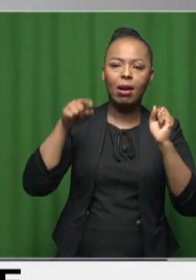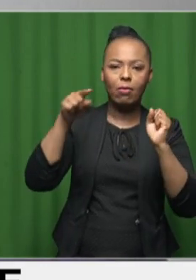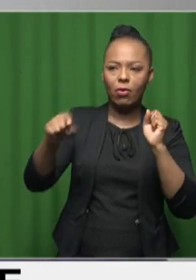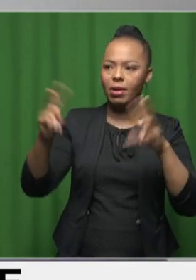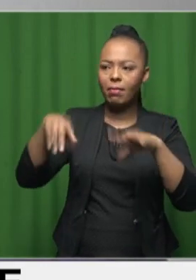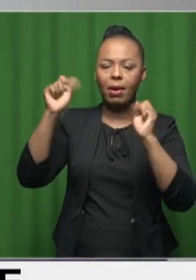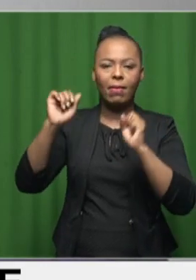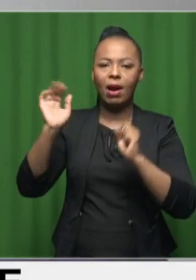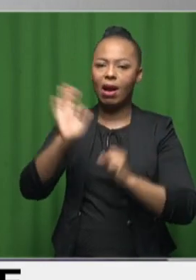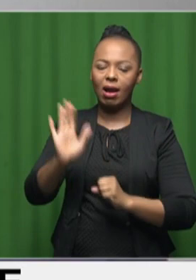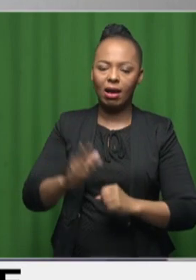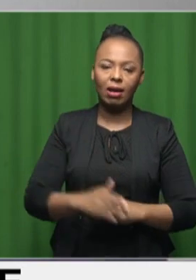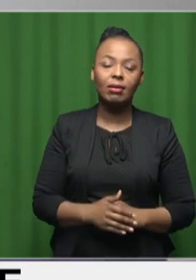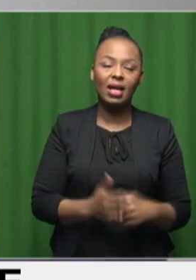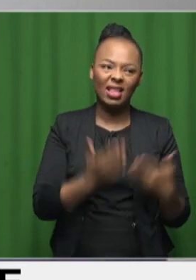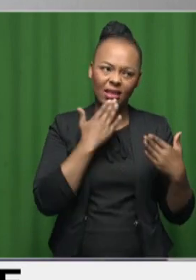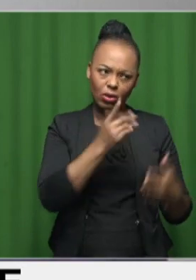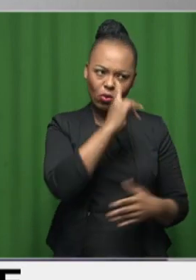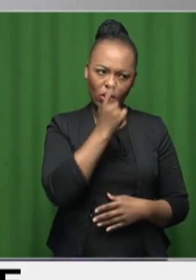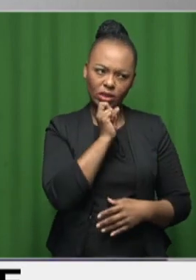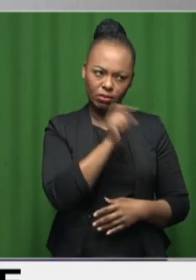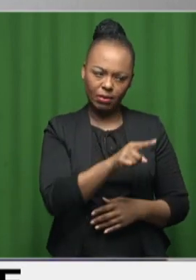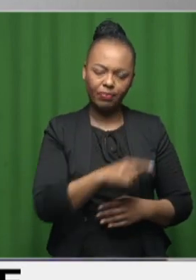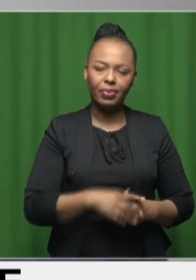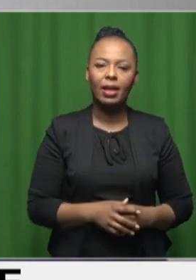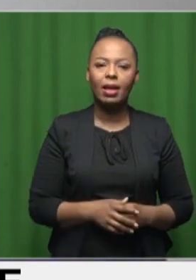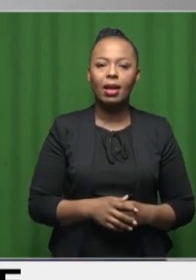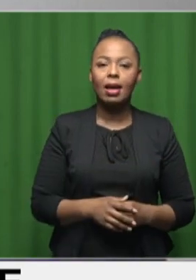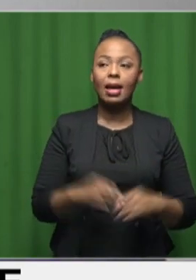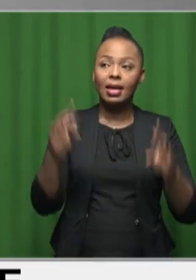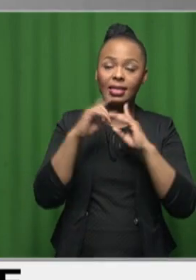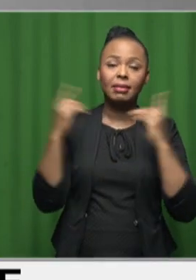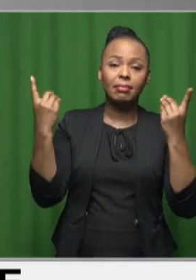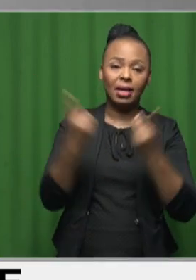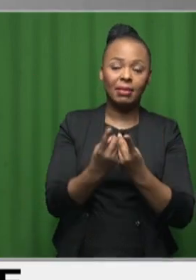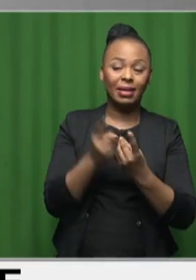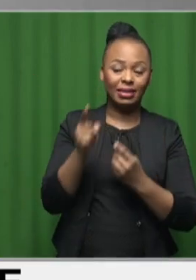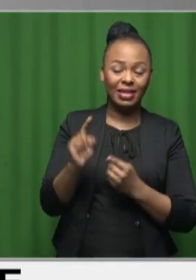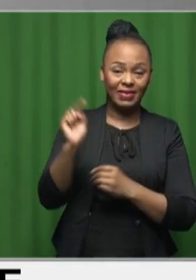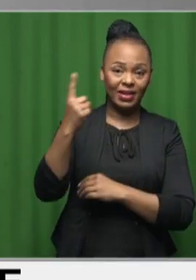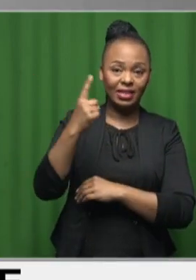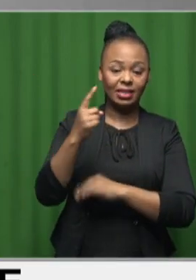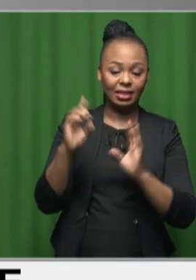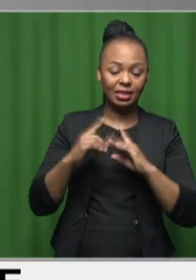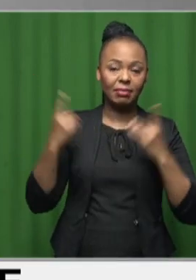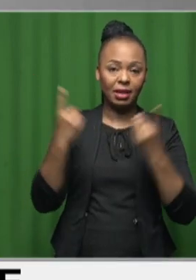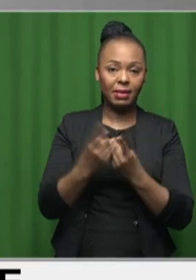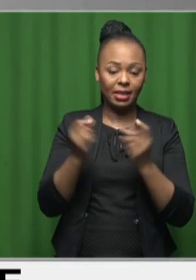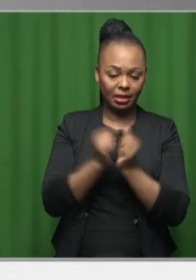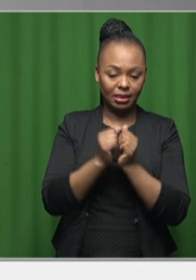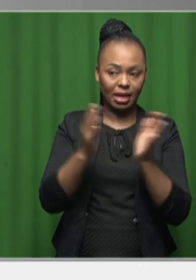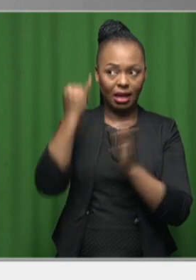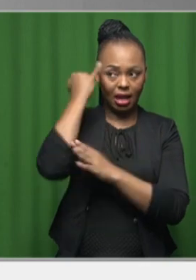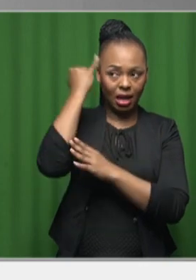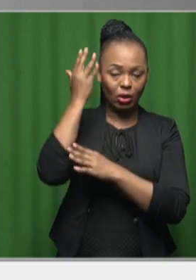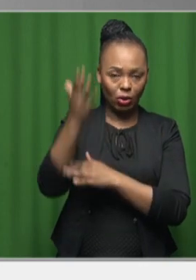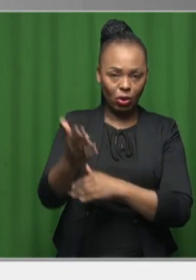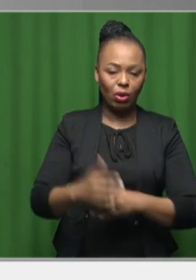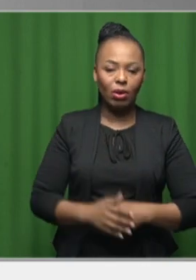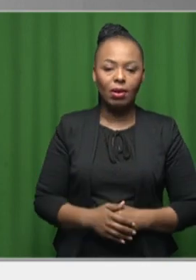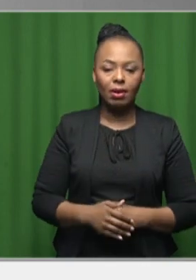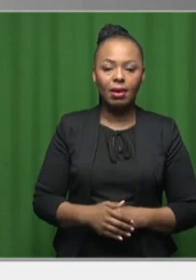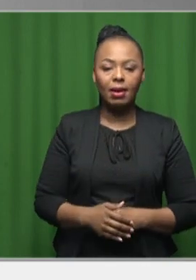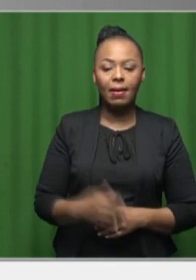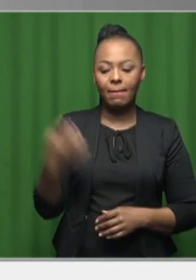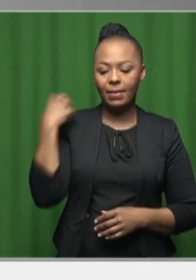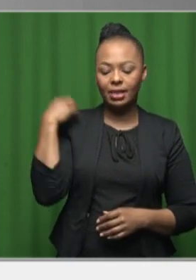Thank you very much for that question. In actual fact, the department is one of the first departments that started with this. Minister Didiza had